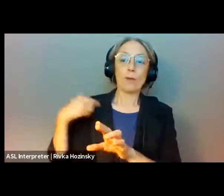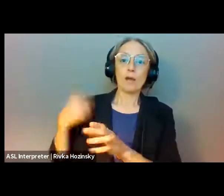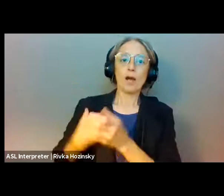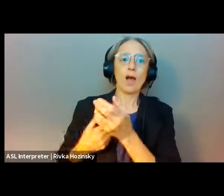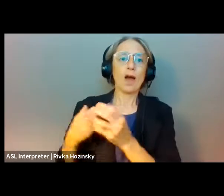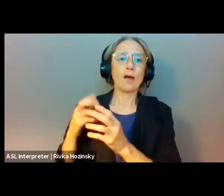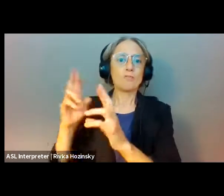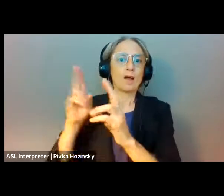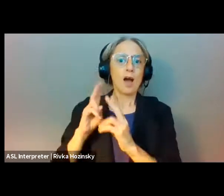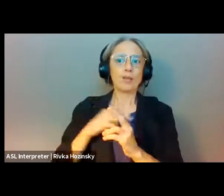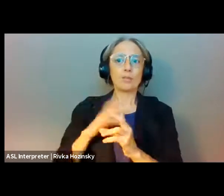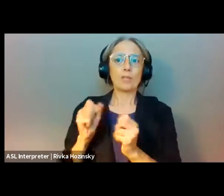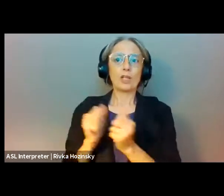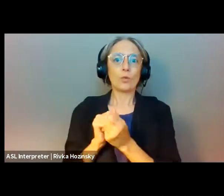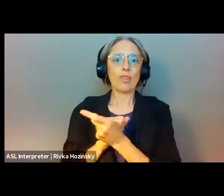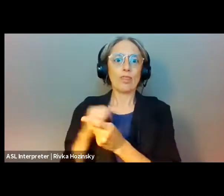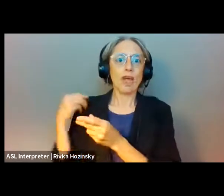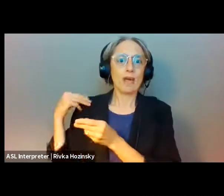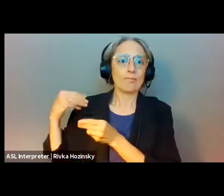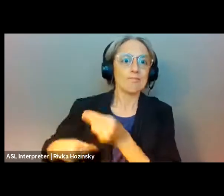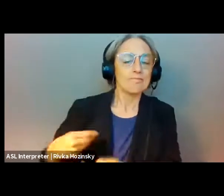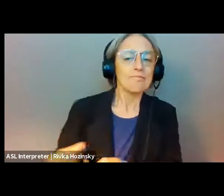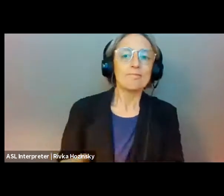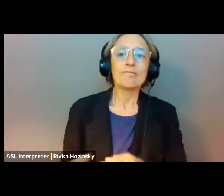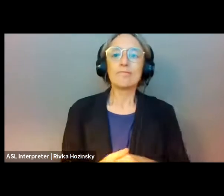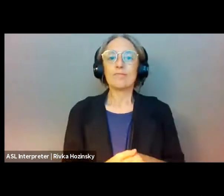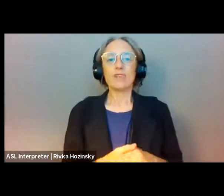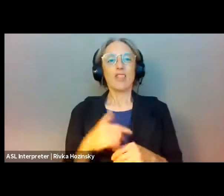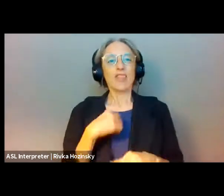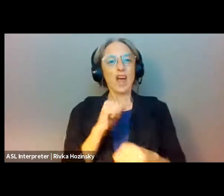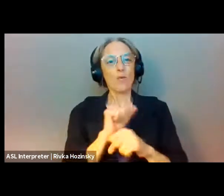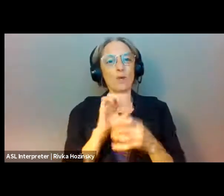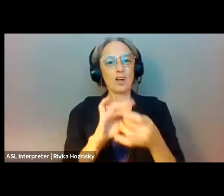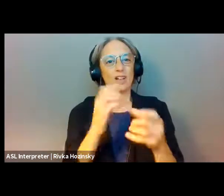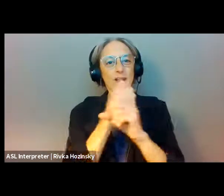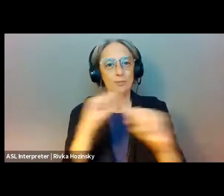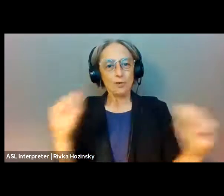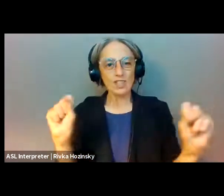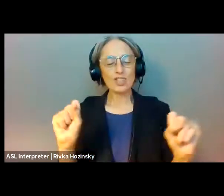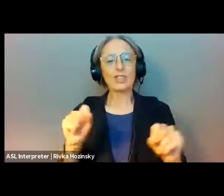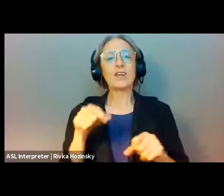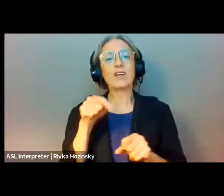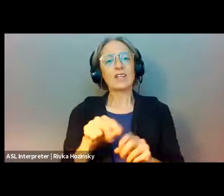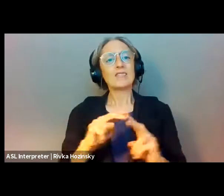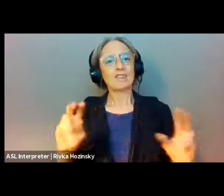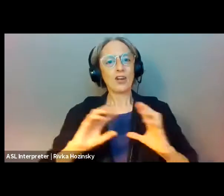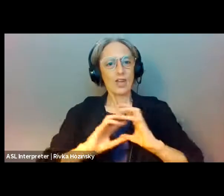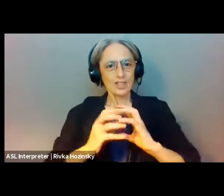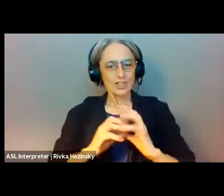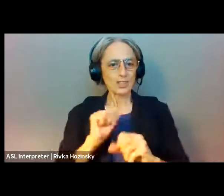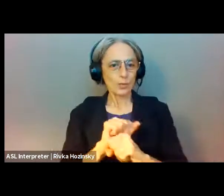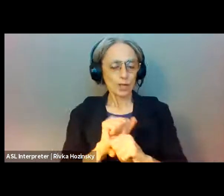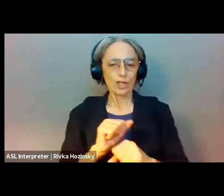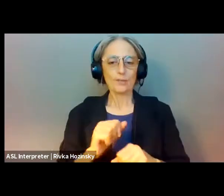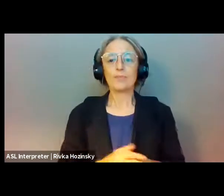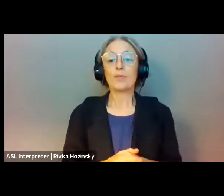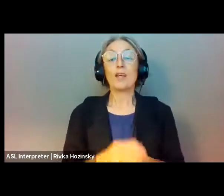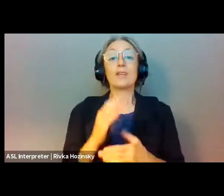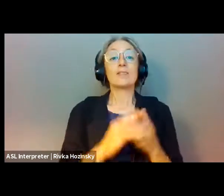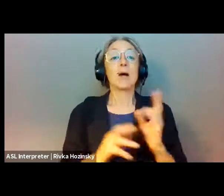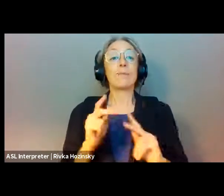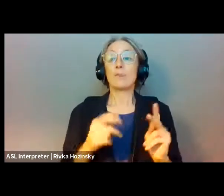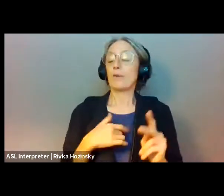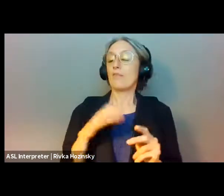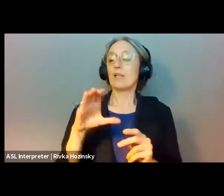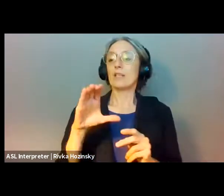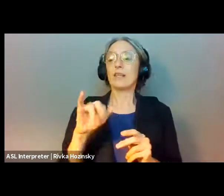of the work of liberation, how intersectional it is. And I know that there are some who are tempted to think that the civil rights movement